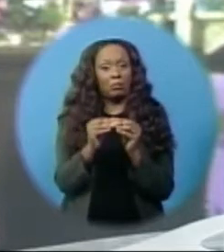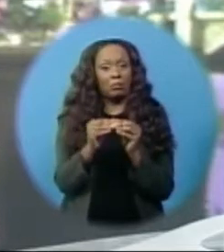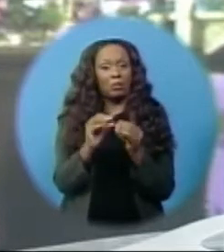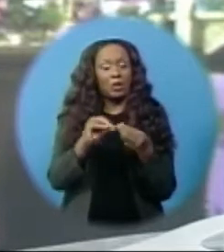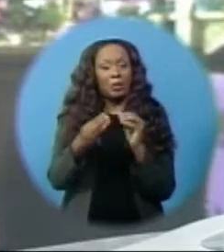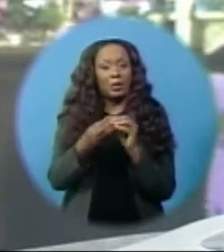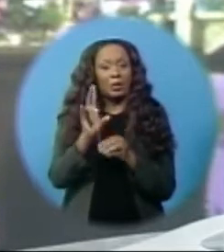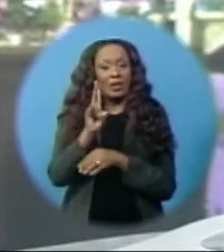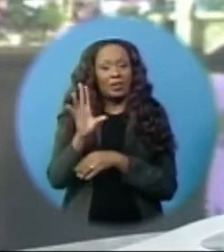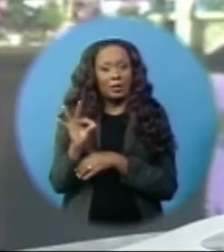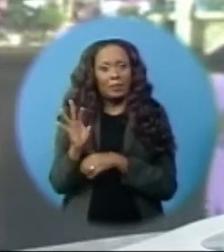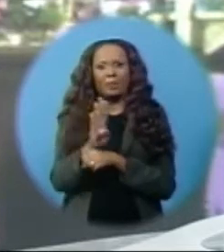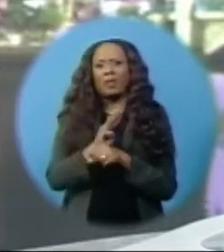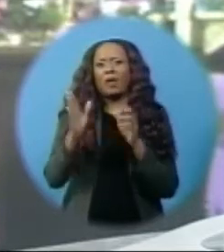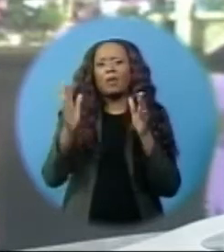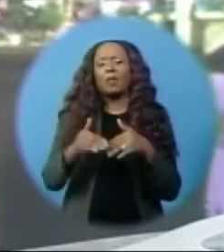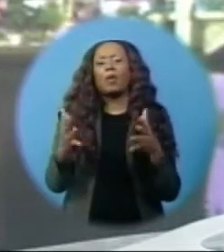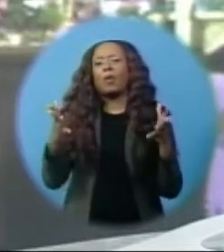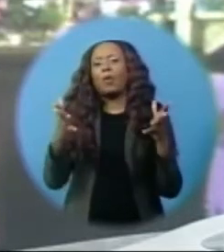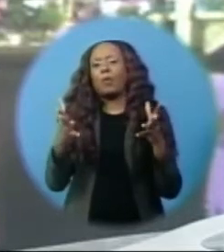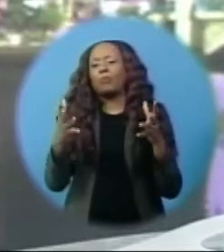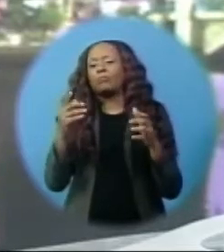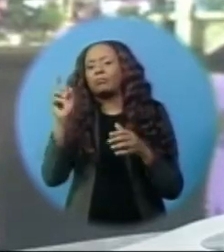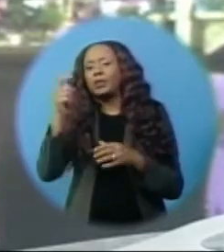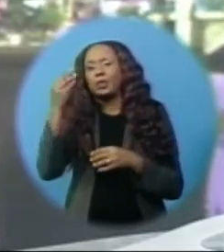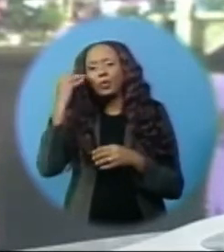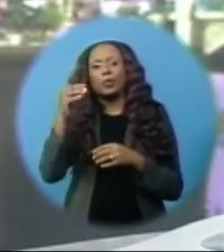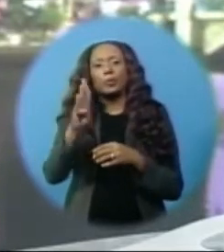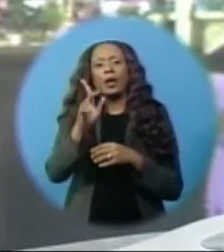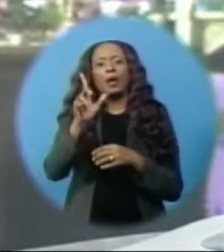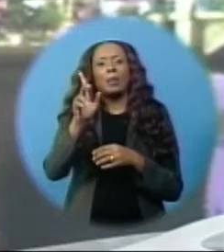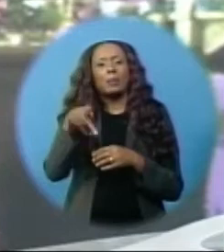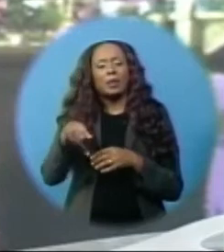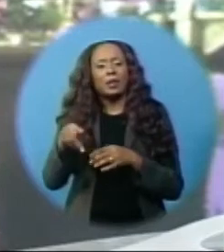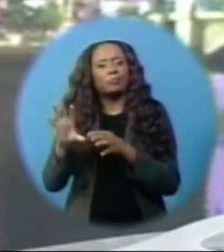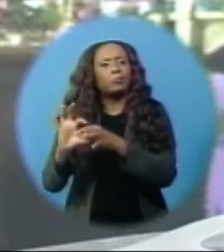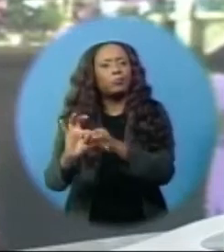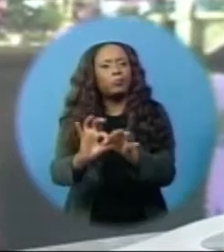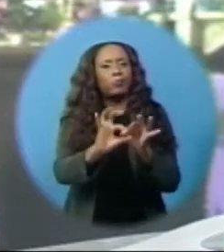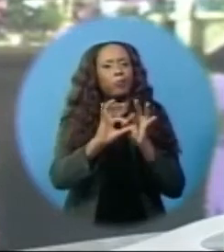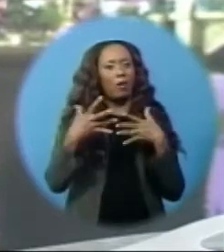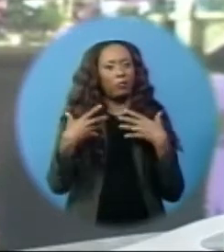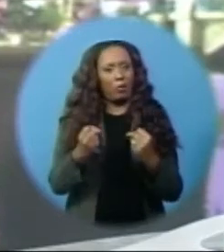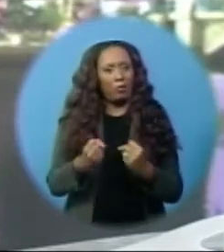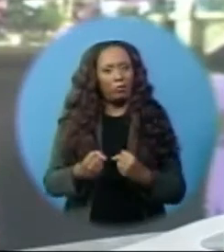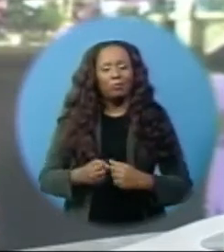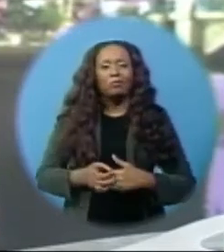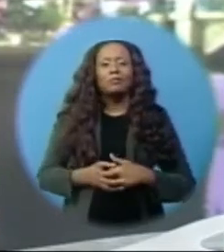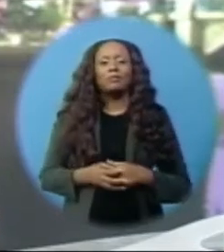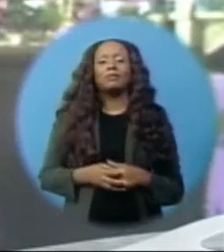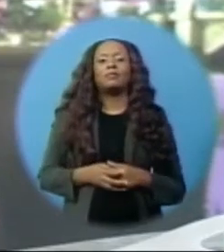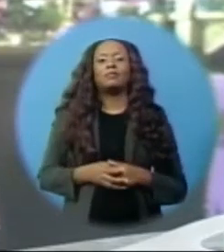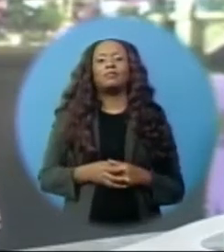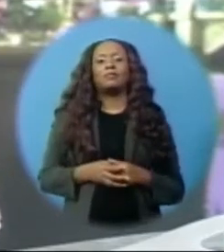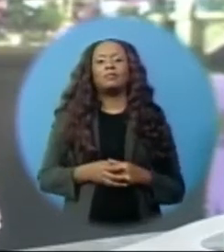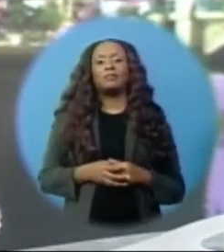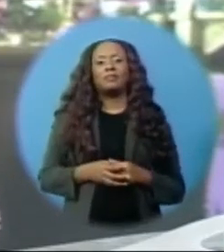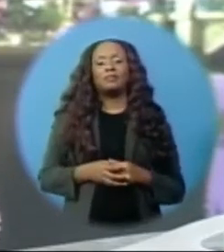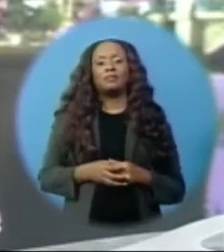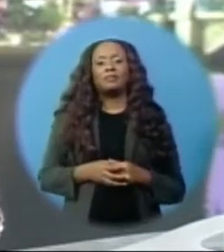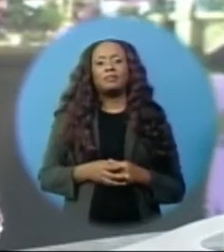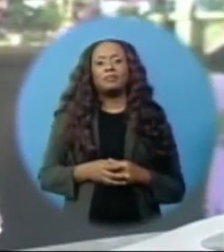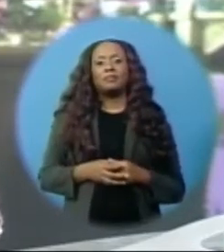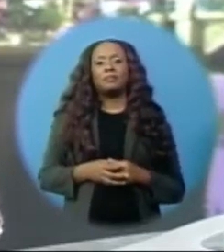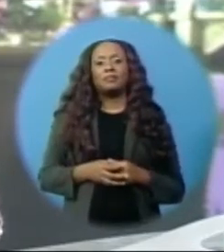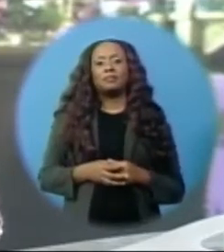week, Barbadians are being assured that the party is united. And the BLP's General Secretary, Senator Jerome Walcott,